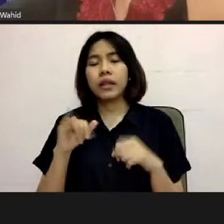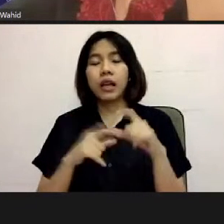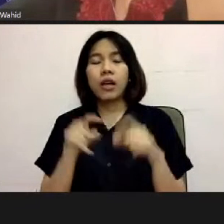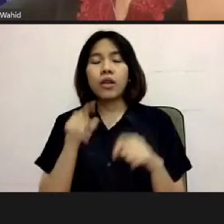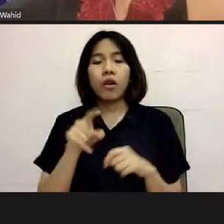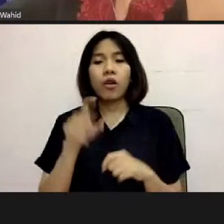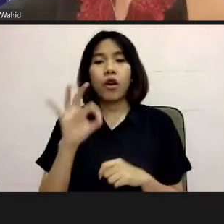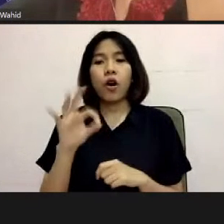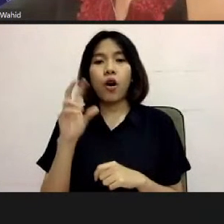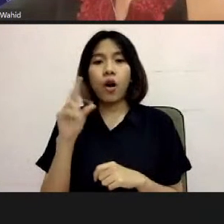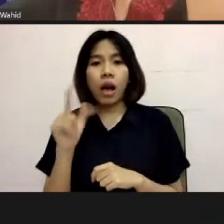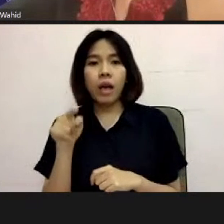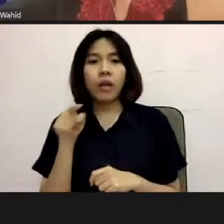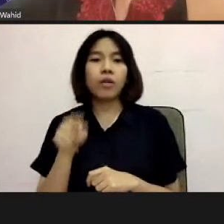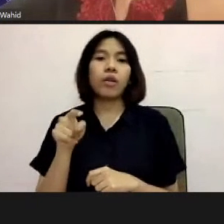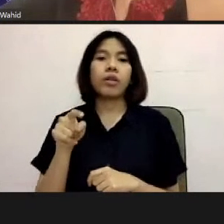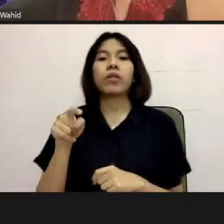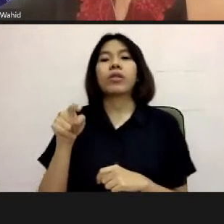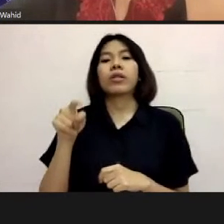or